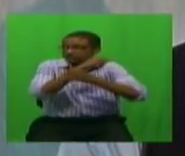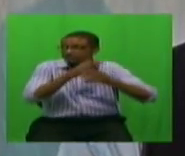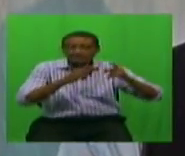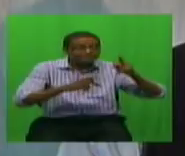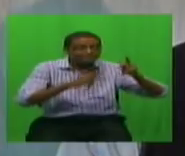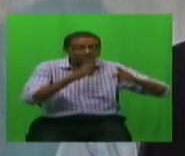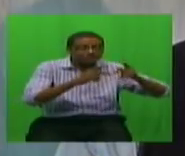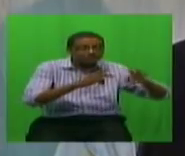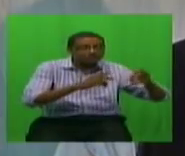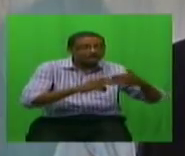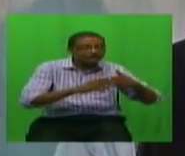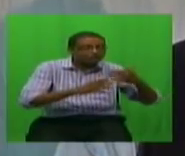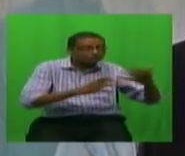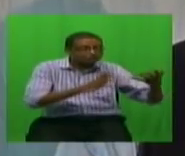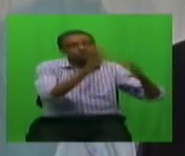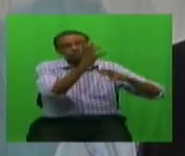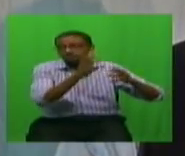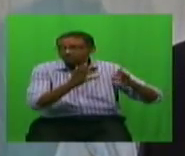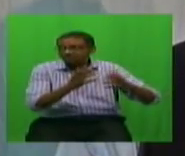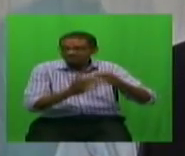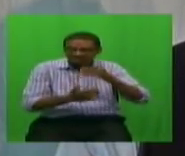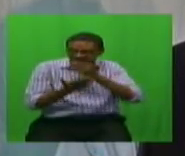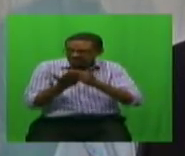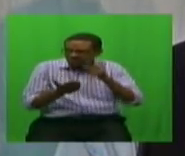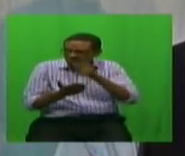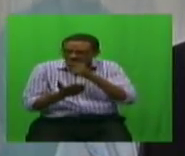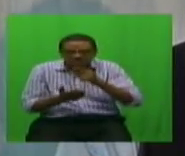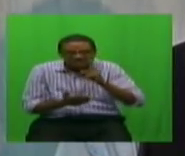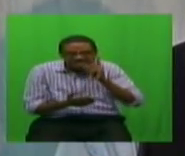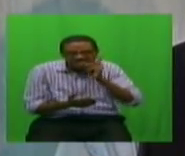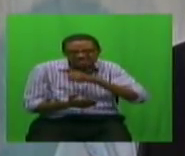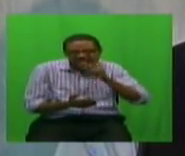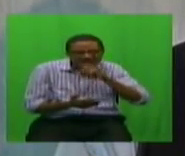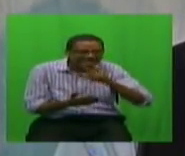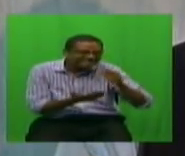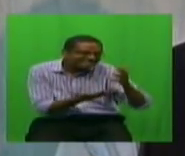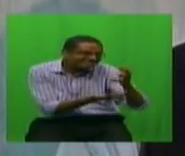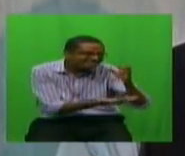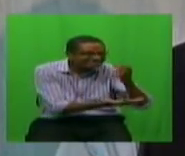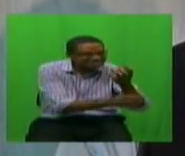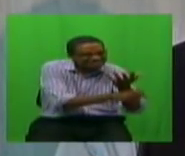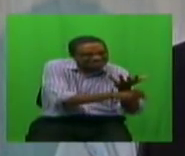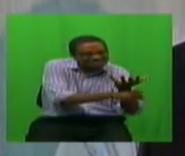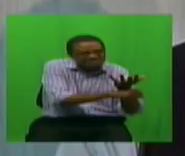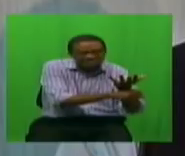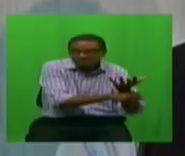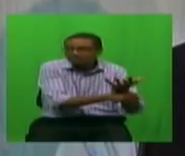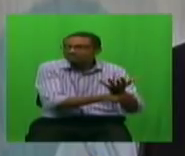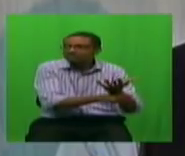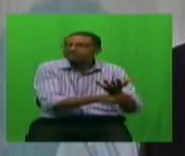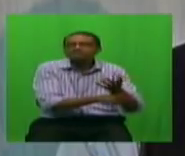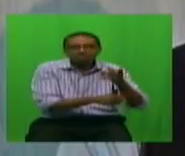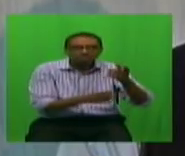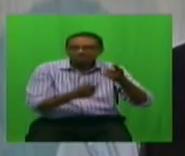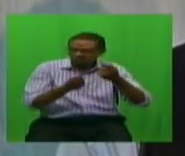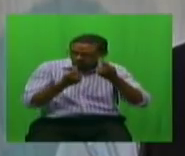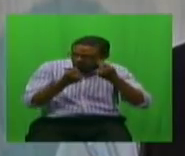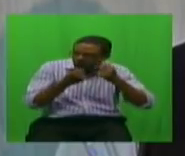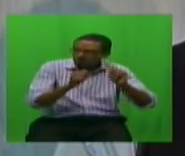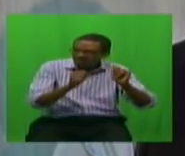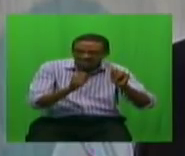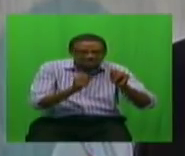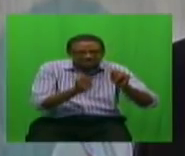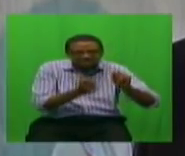coming out of it, fraudsters and shysters always seem to rise and try to find the opportunities to